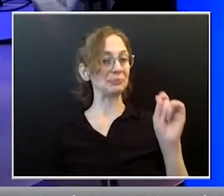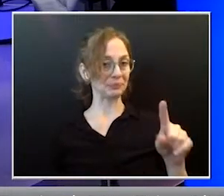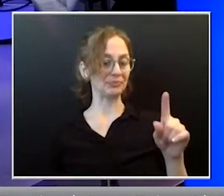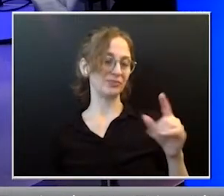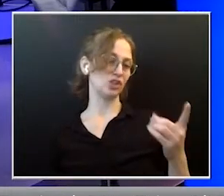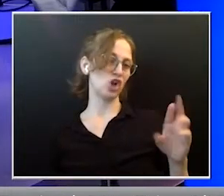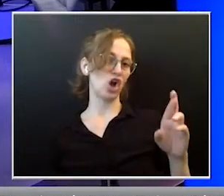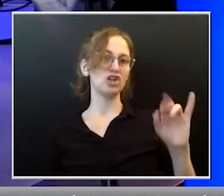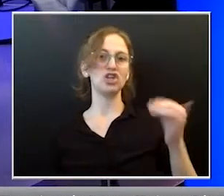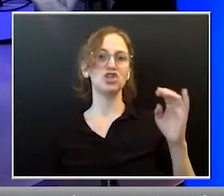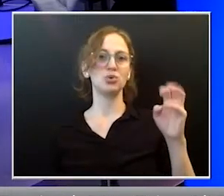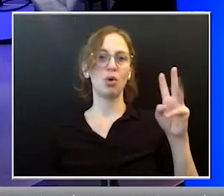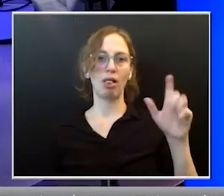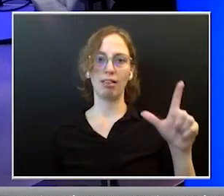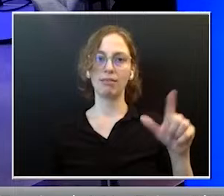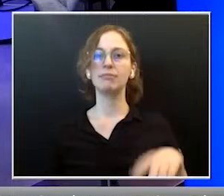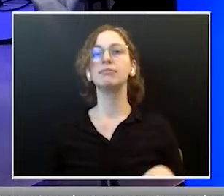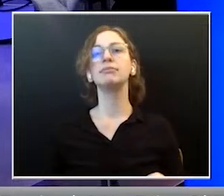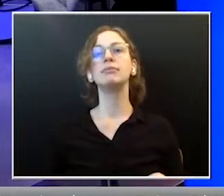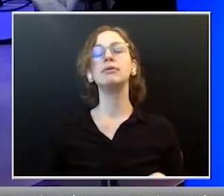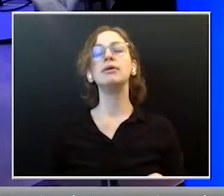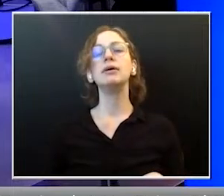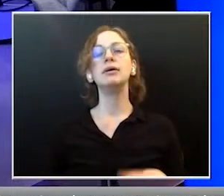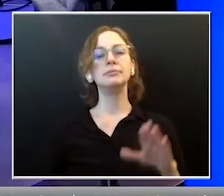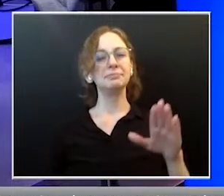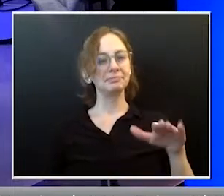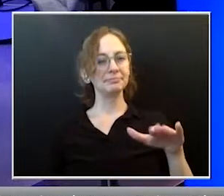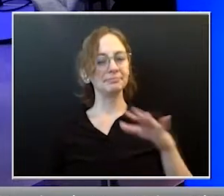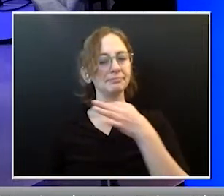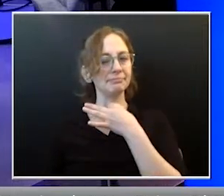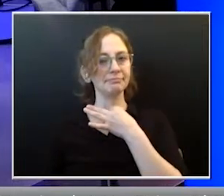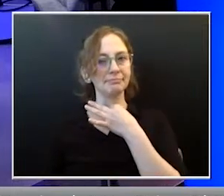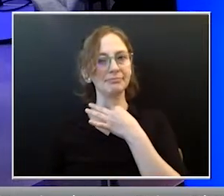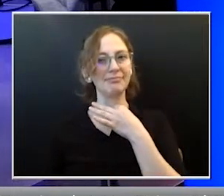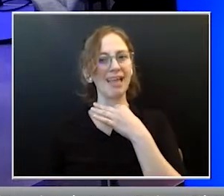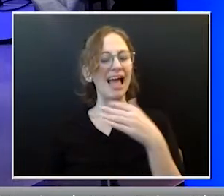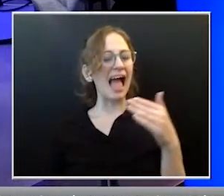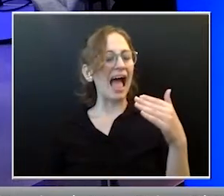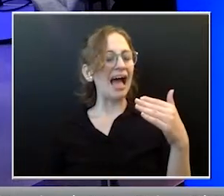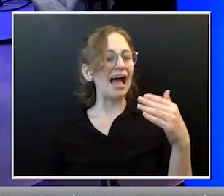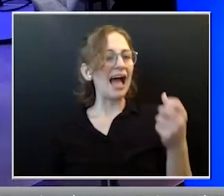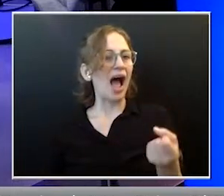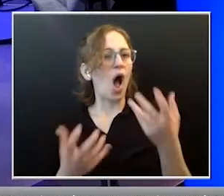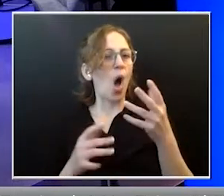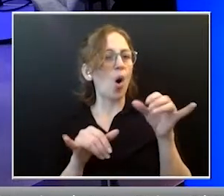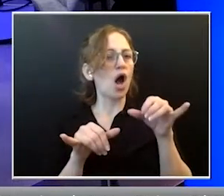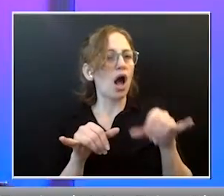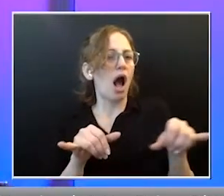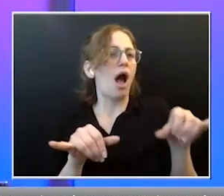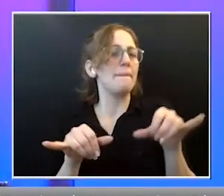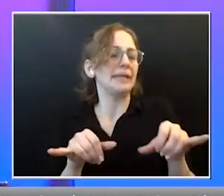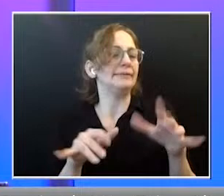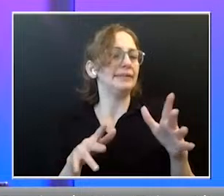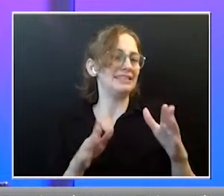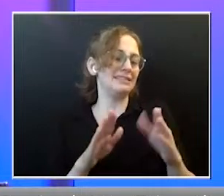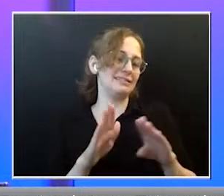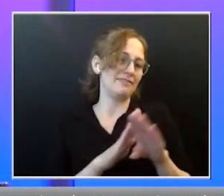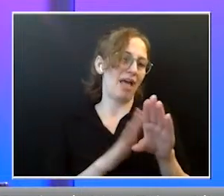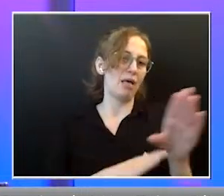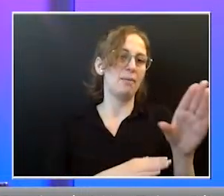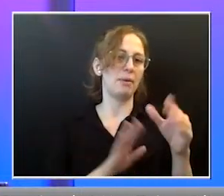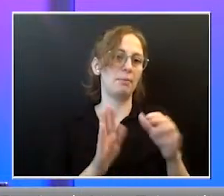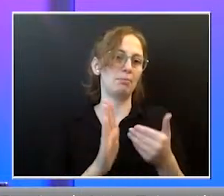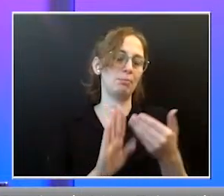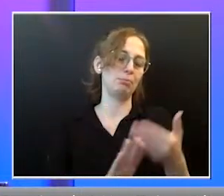to know, how common is it to develop precancerous cells on your uterus from breast cancer treatment? So like I said before, it